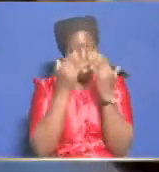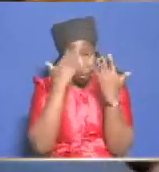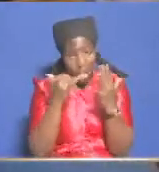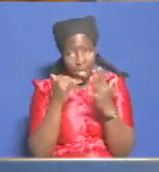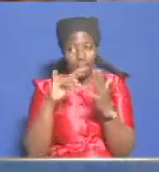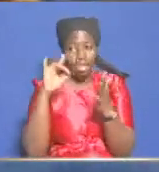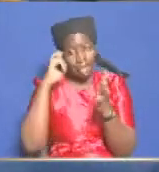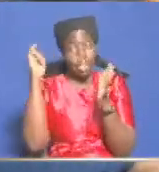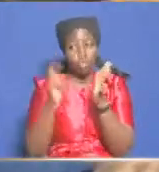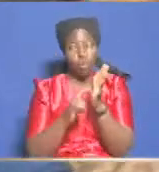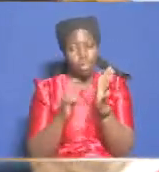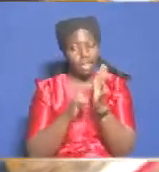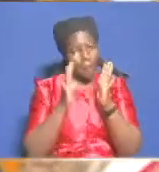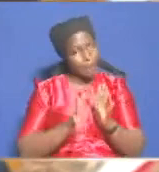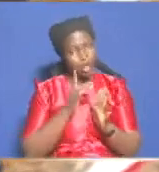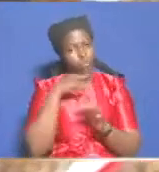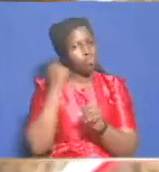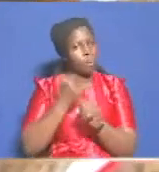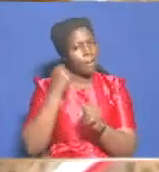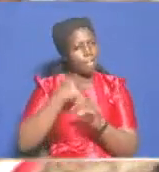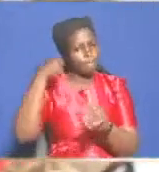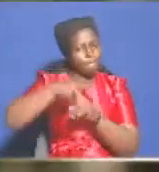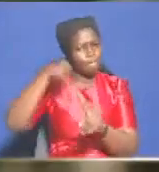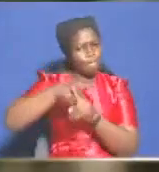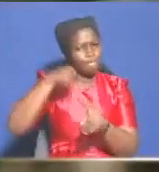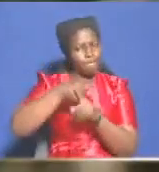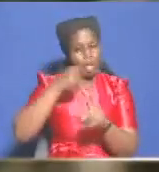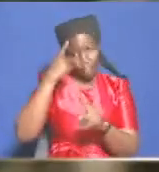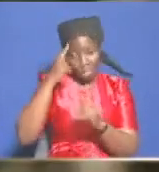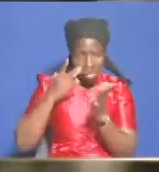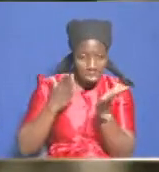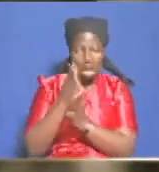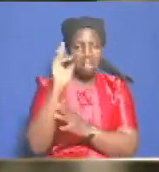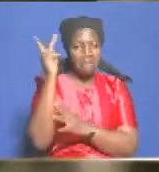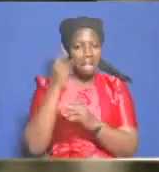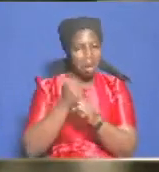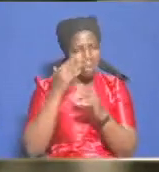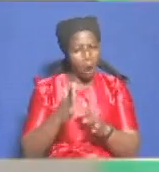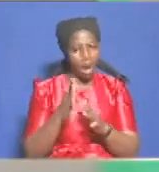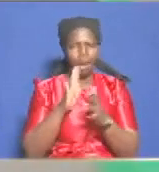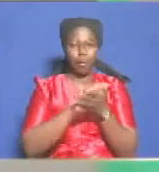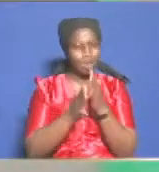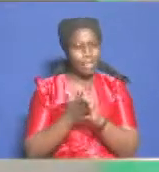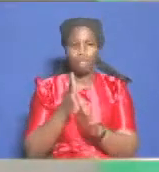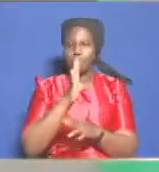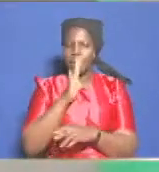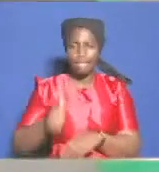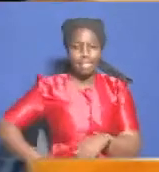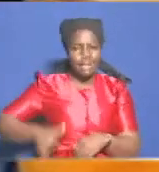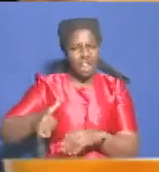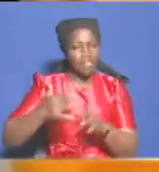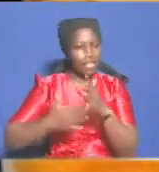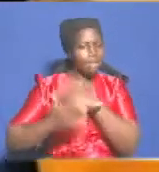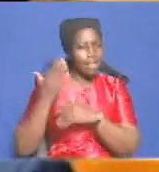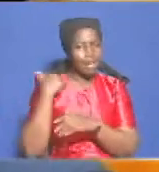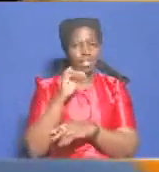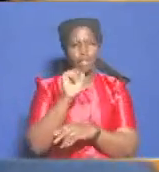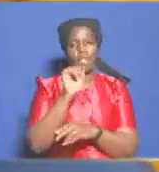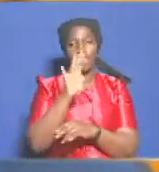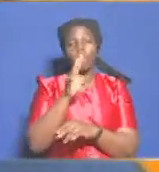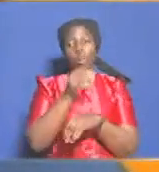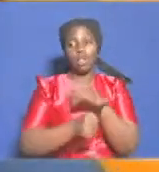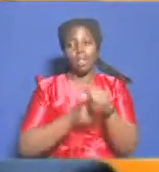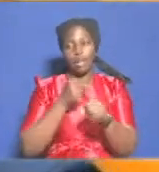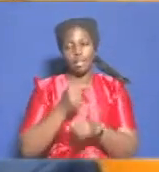Atwoli's selfless contribution and agitation for the rights of the Kenyan workers over the last 54 years. Historical, it